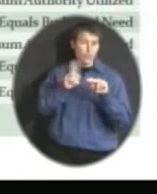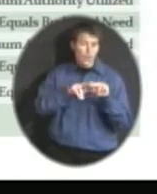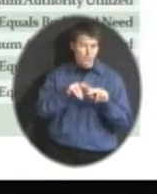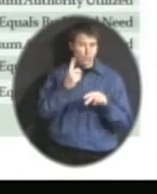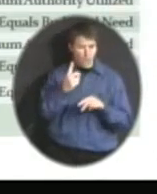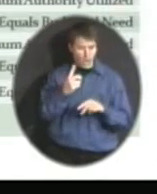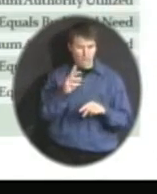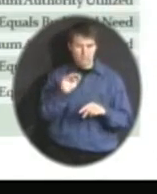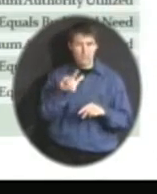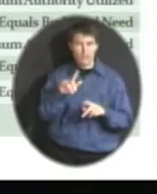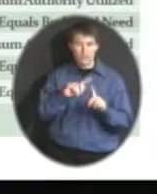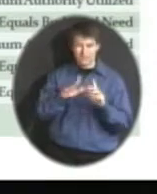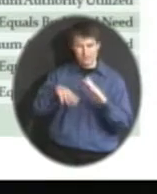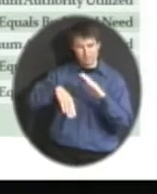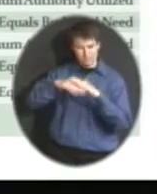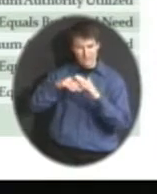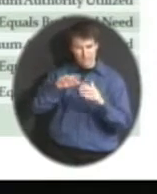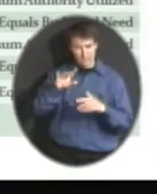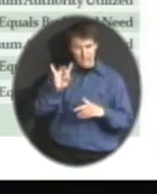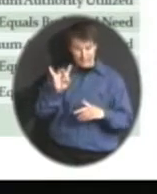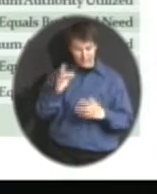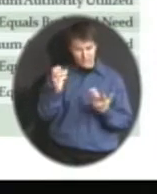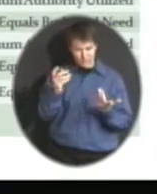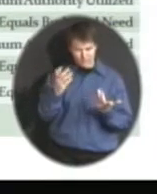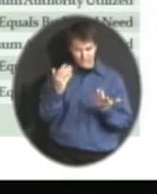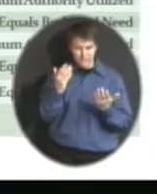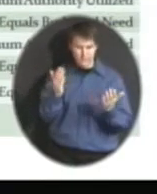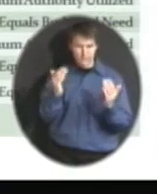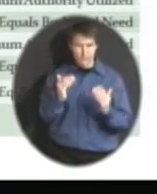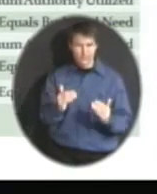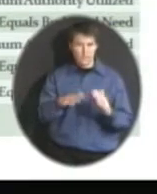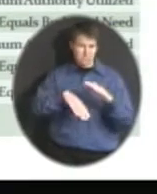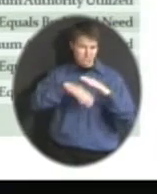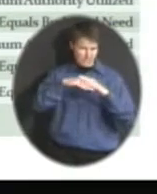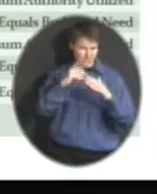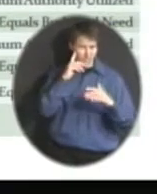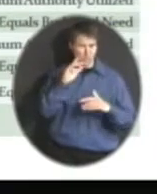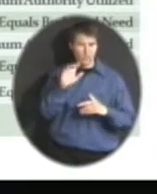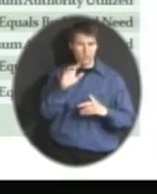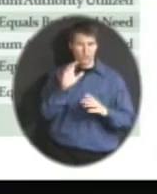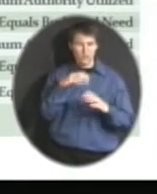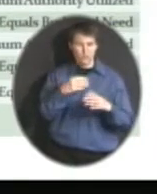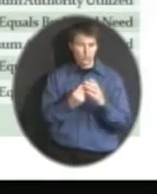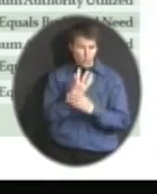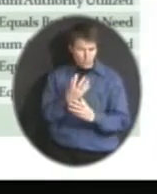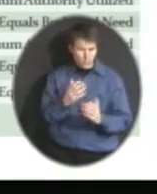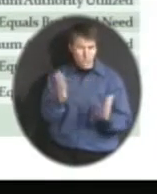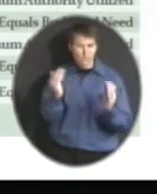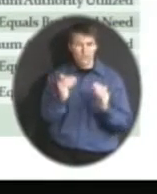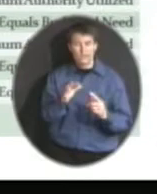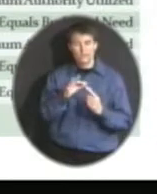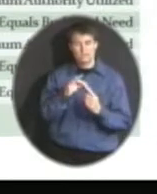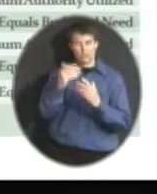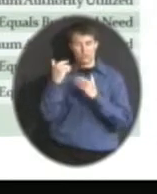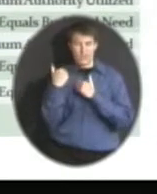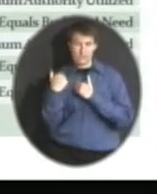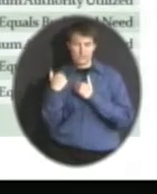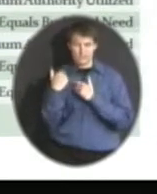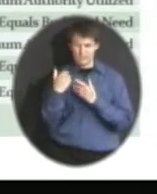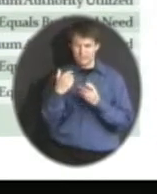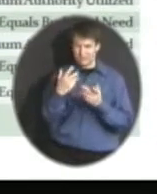8. We're at our maximum for extraordinary growth. Special liabilities driven by the need of the